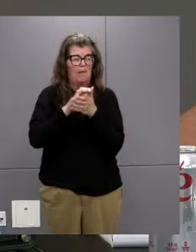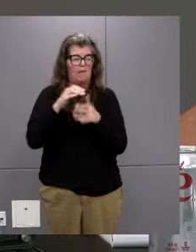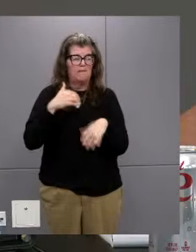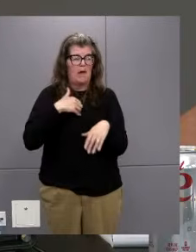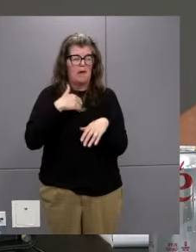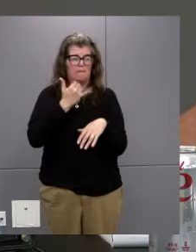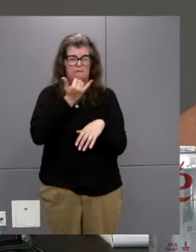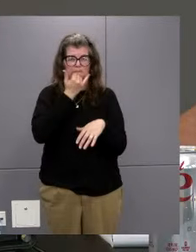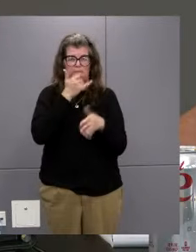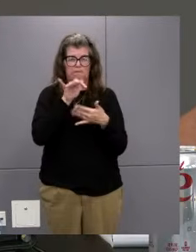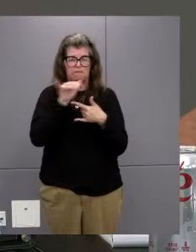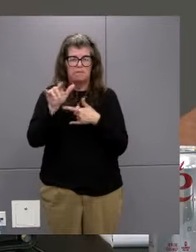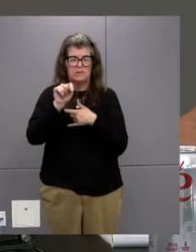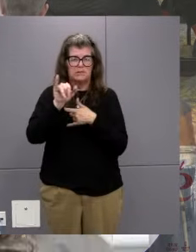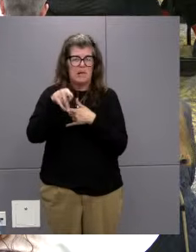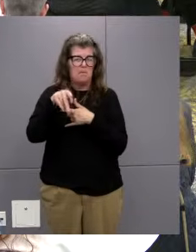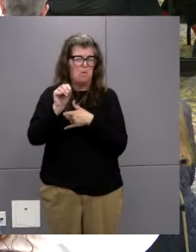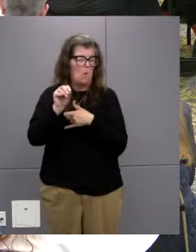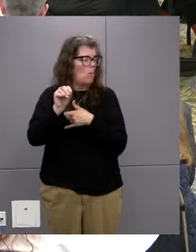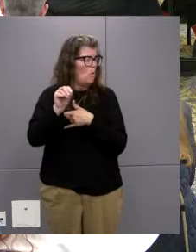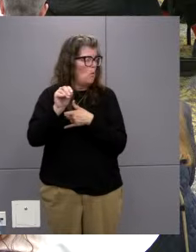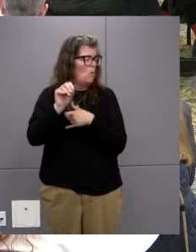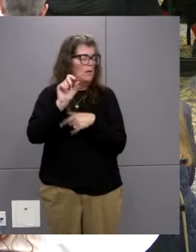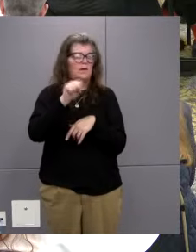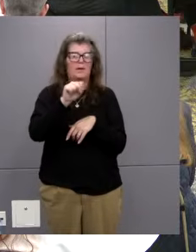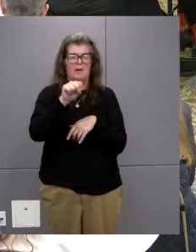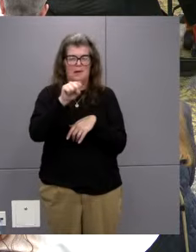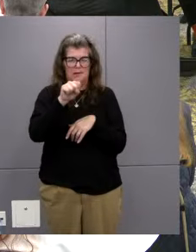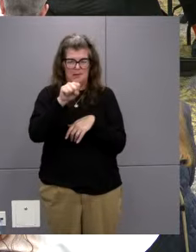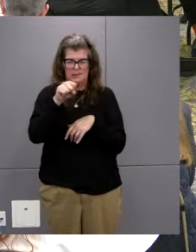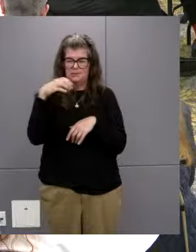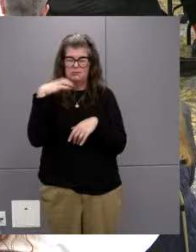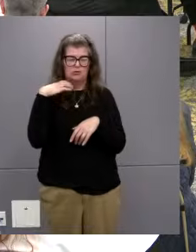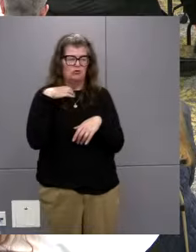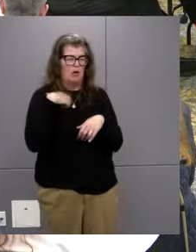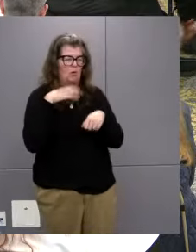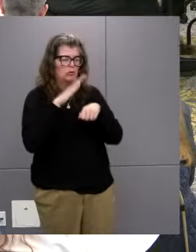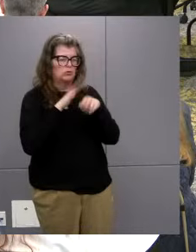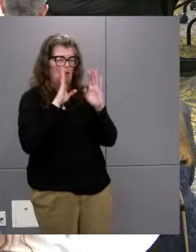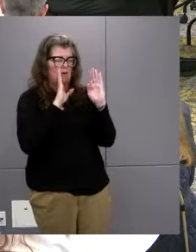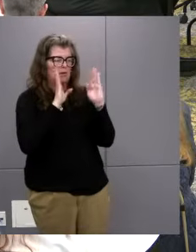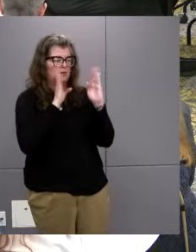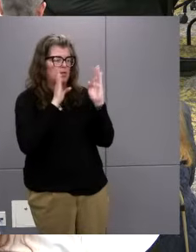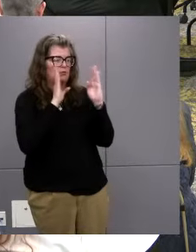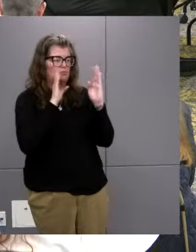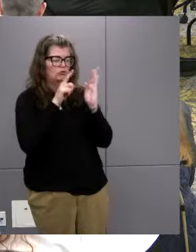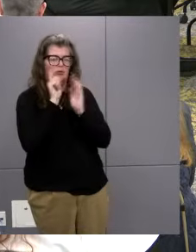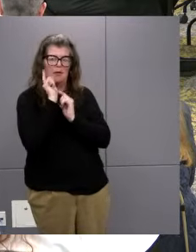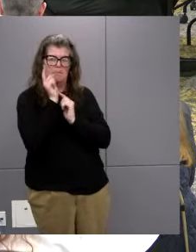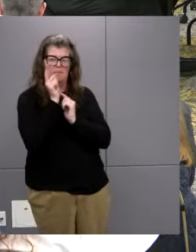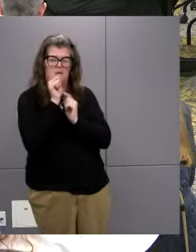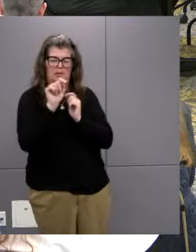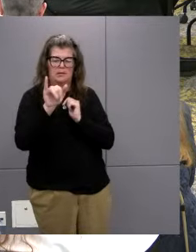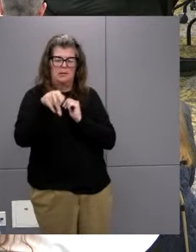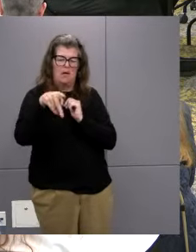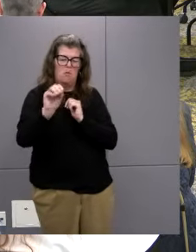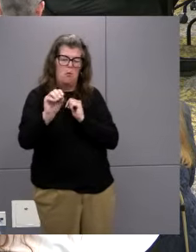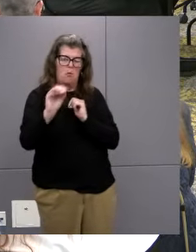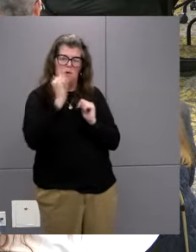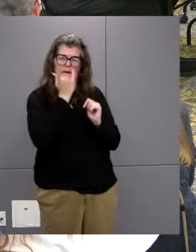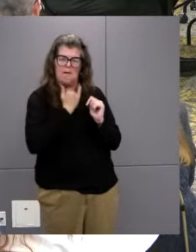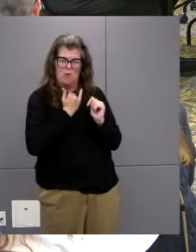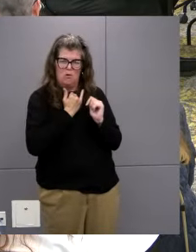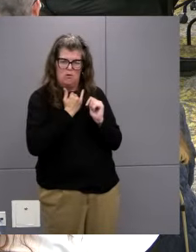is there? Yes, Mr. Chair, I want to call the attention of the board to the minutes. There's a typo,